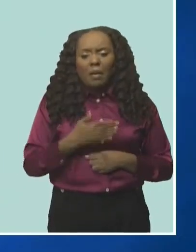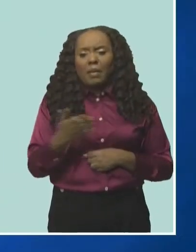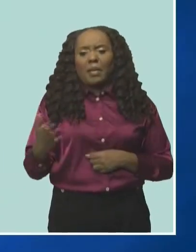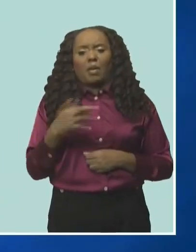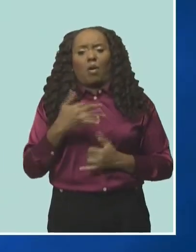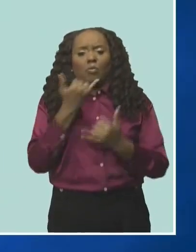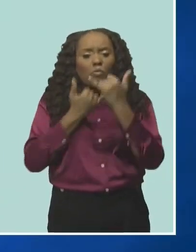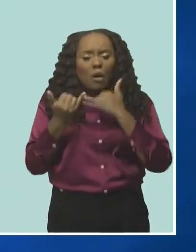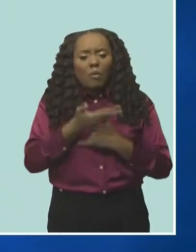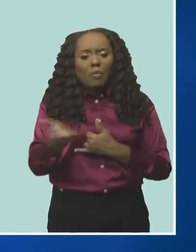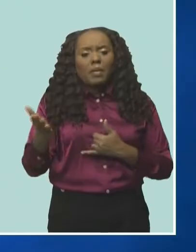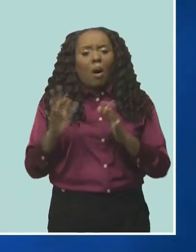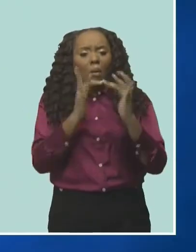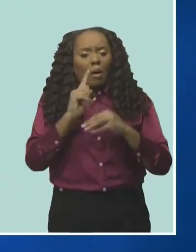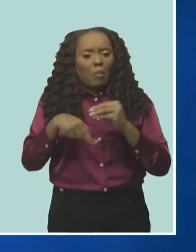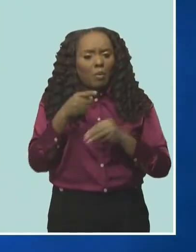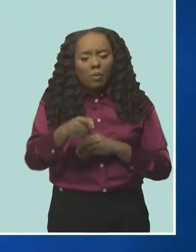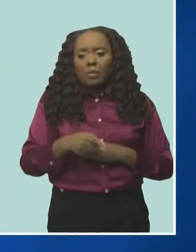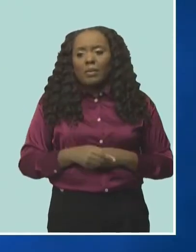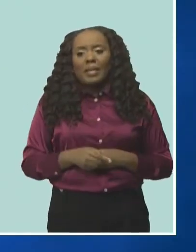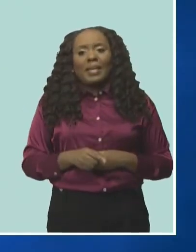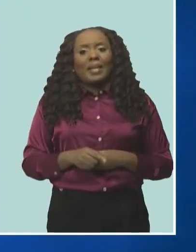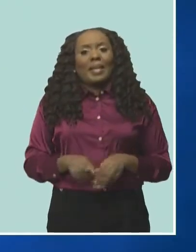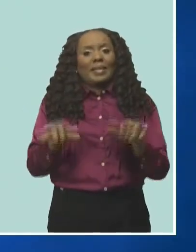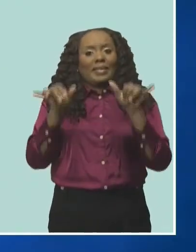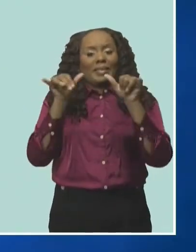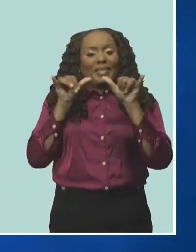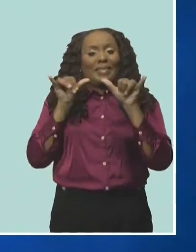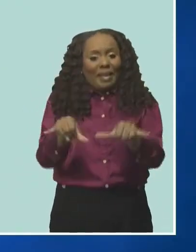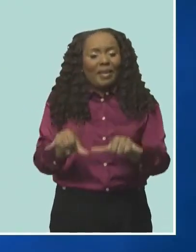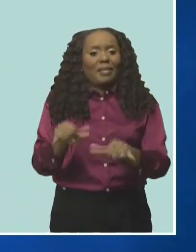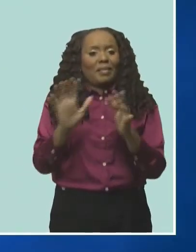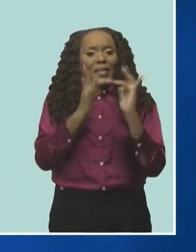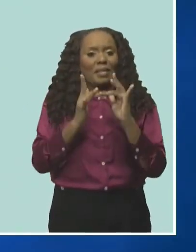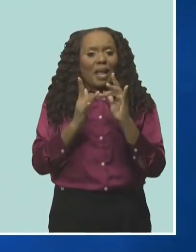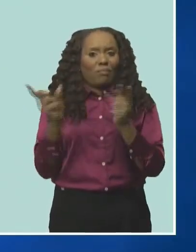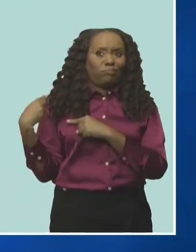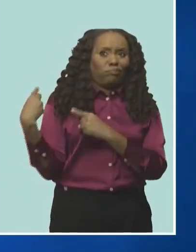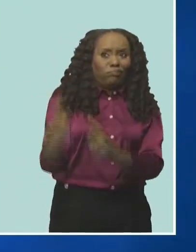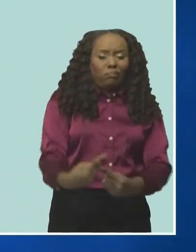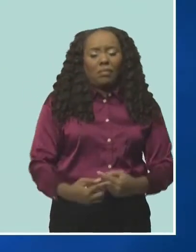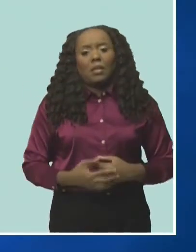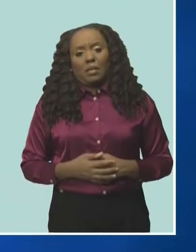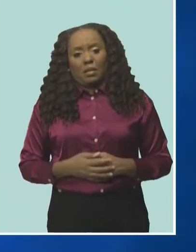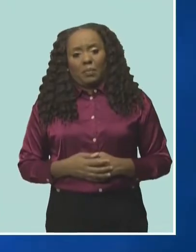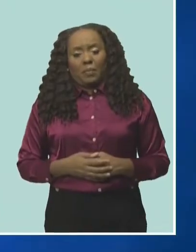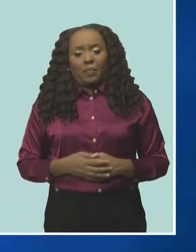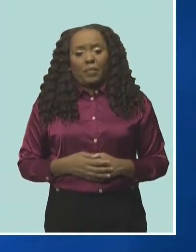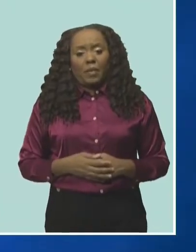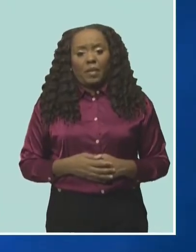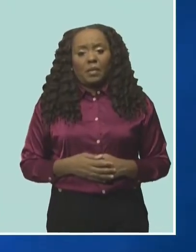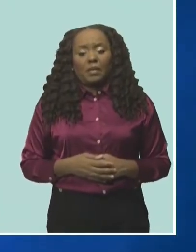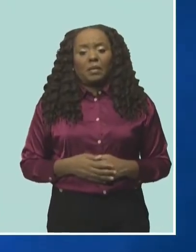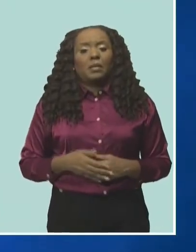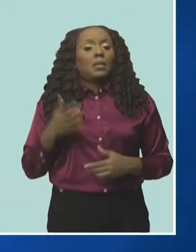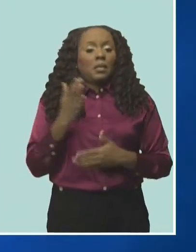we notice and have to contend with is that even some of the violent crime that we see